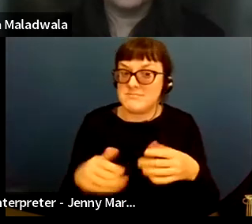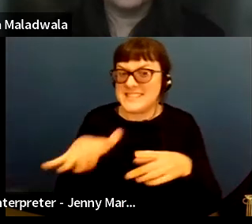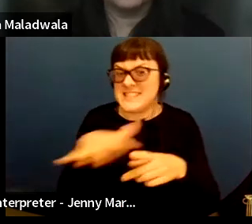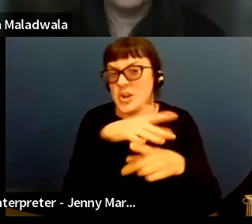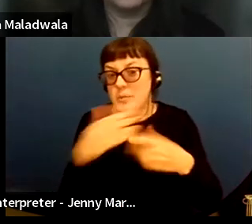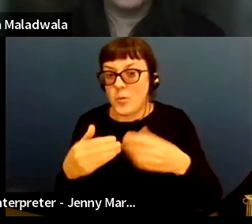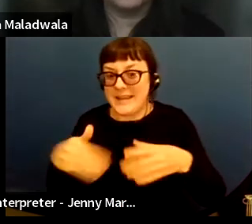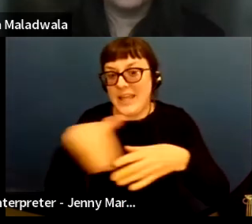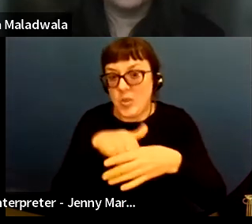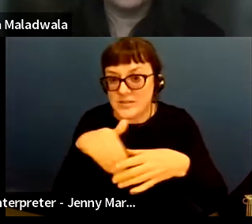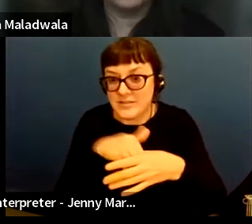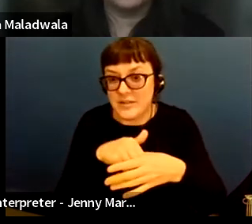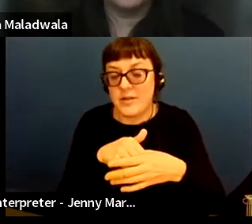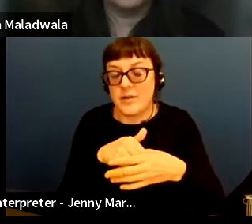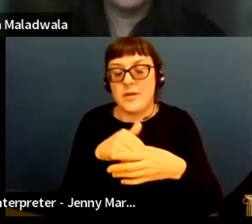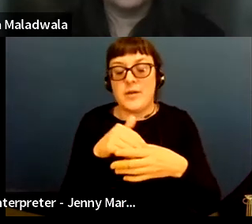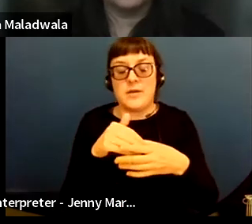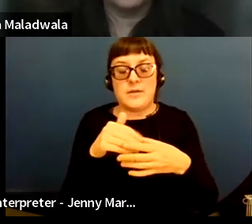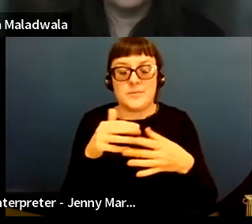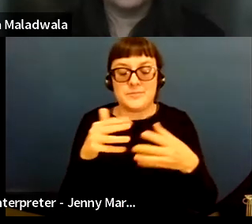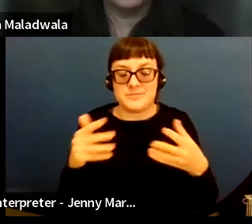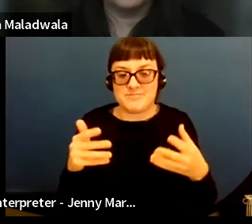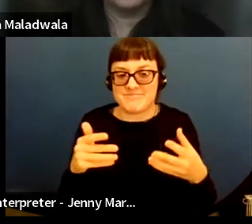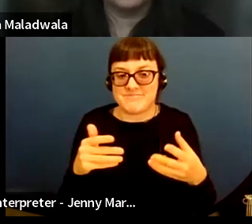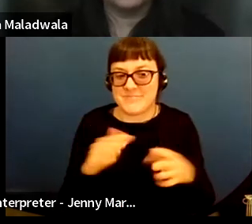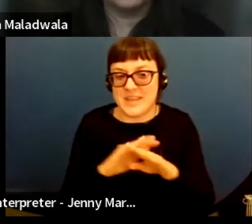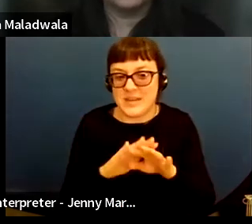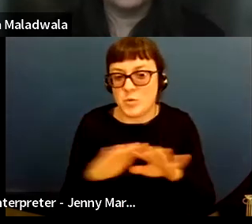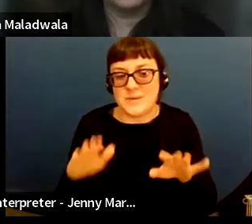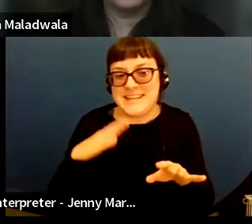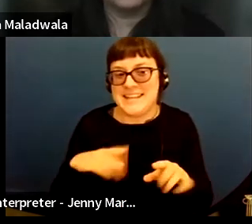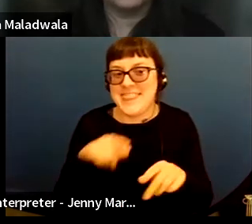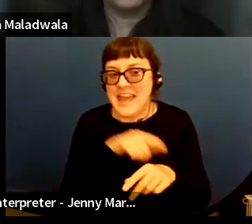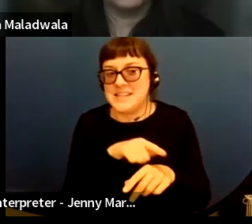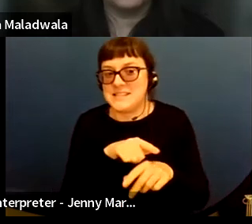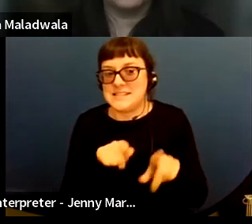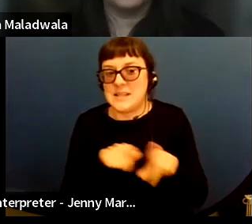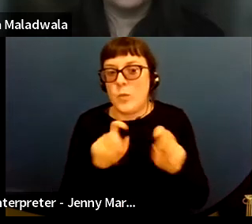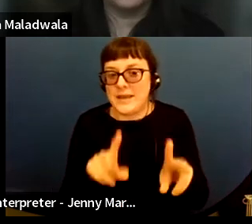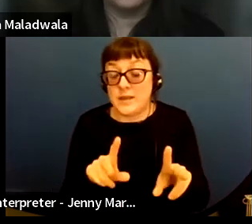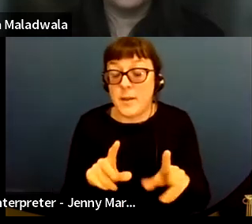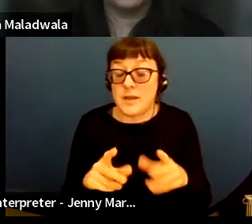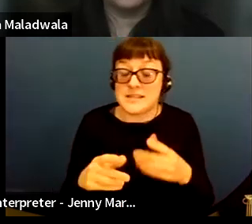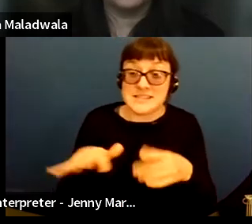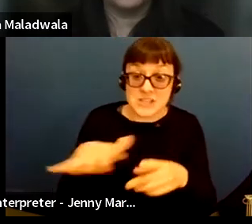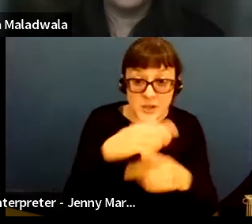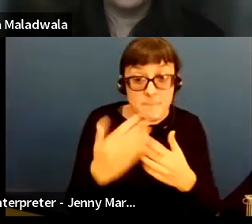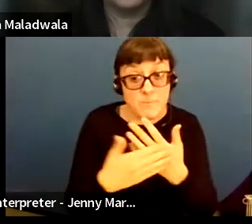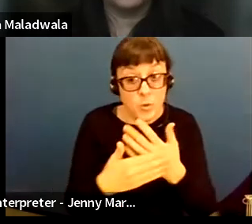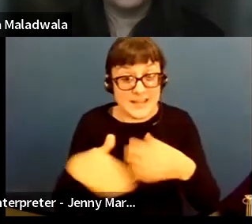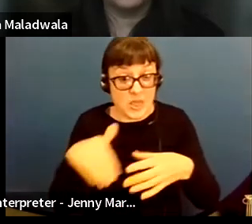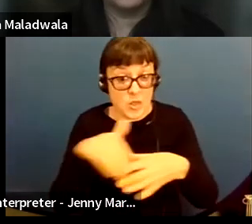the compensatory nature is no longer required. You know, the more inclusive society is, the more we use